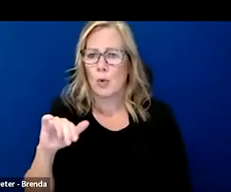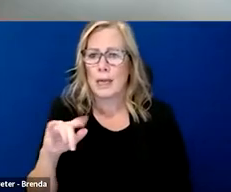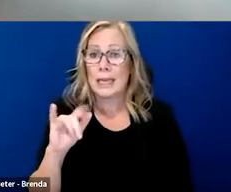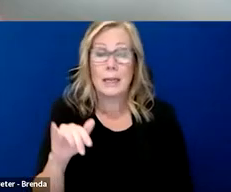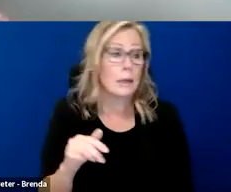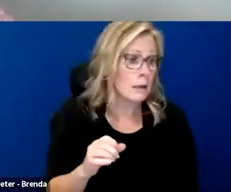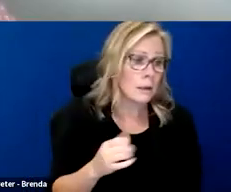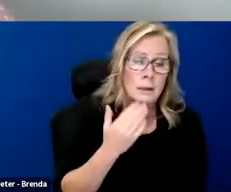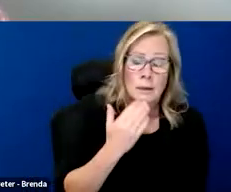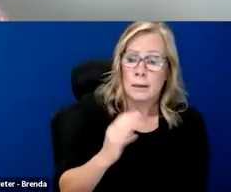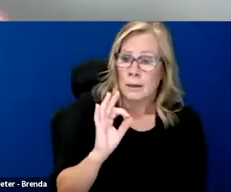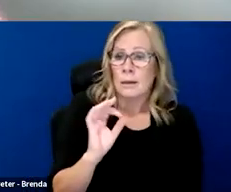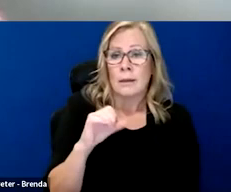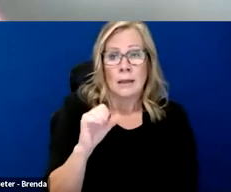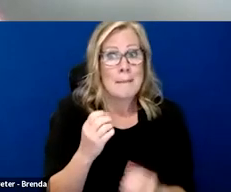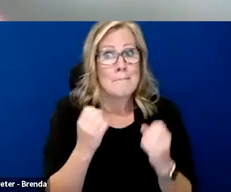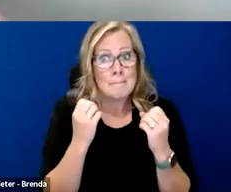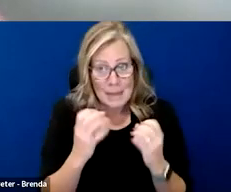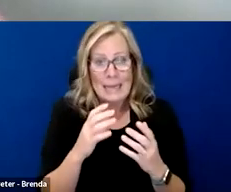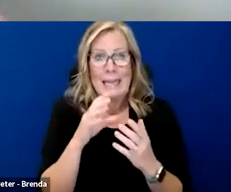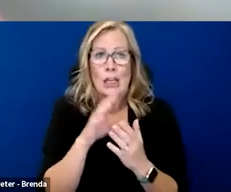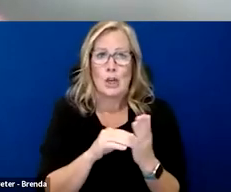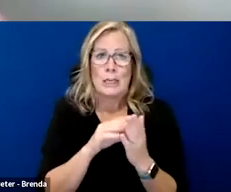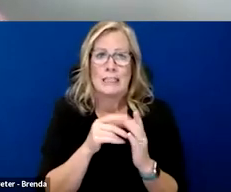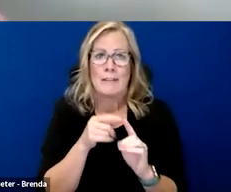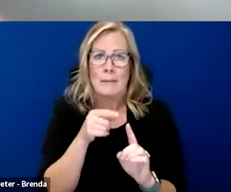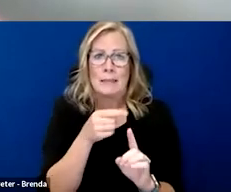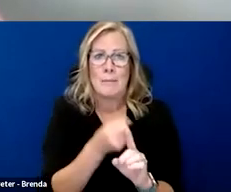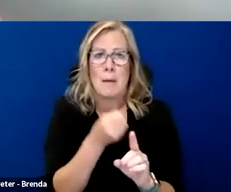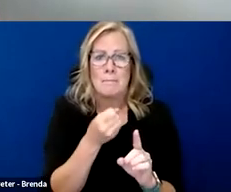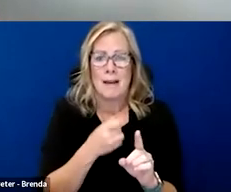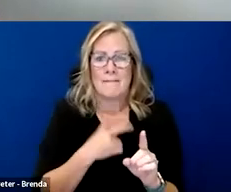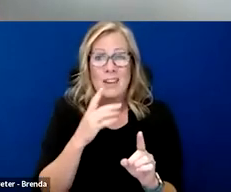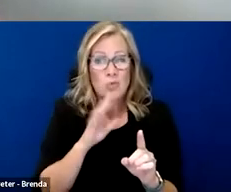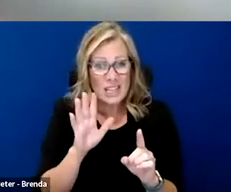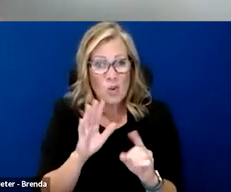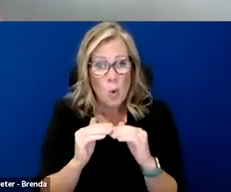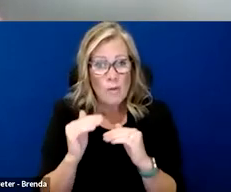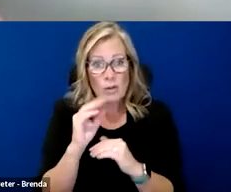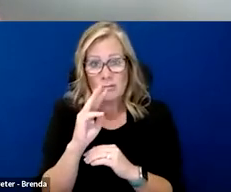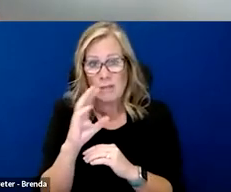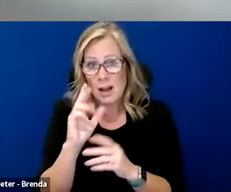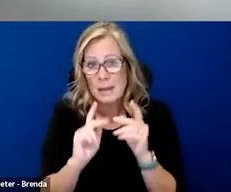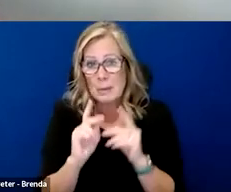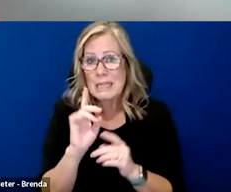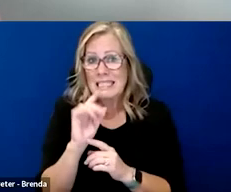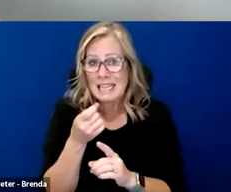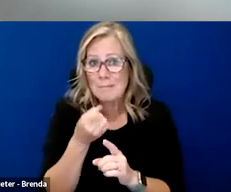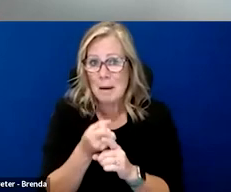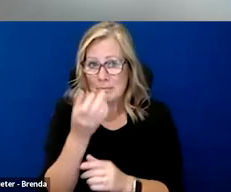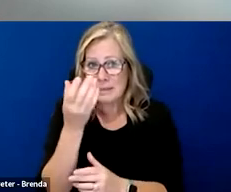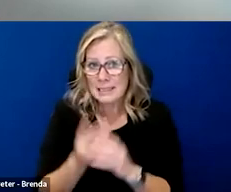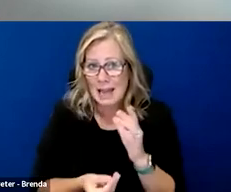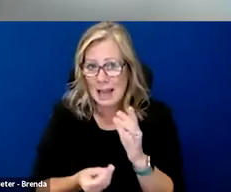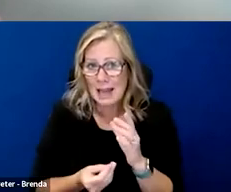from this event, and it's a really tragic toll. 600 people, more in fact, who passed away, many of them, among